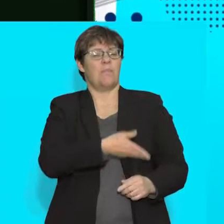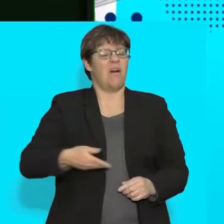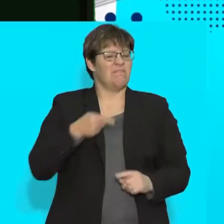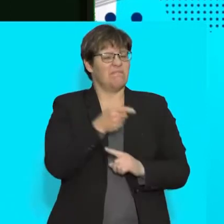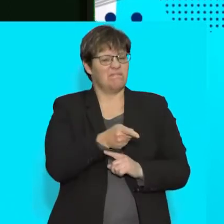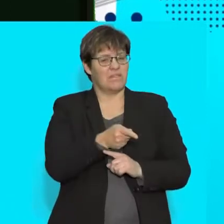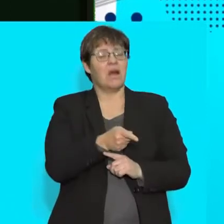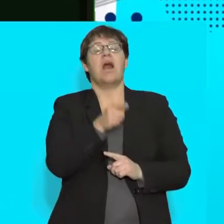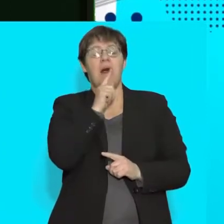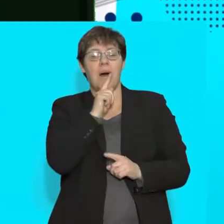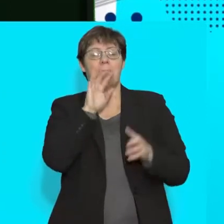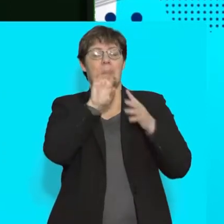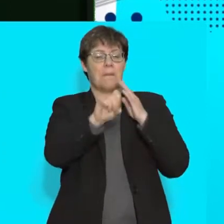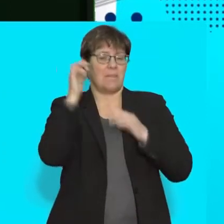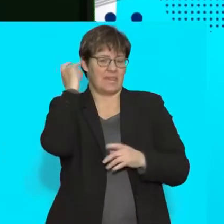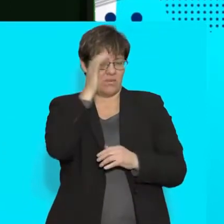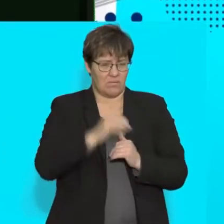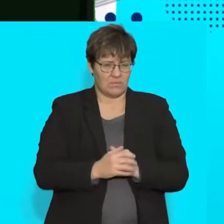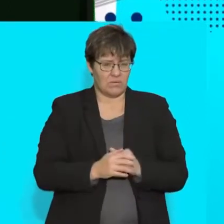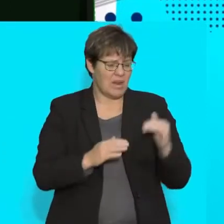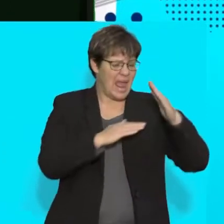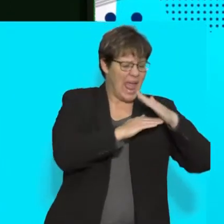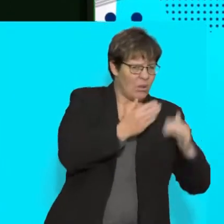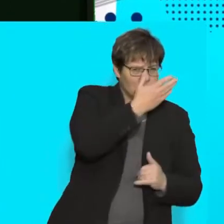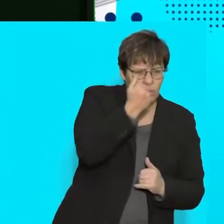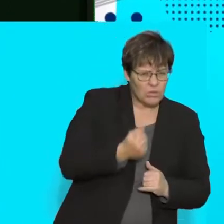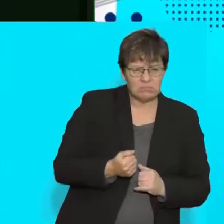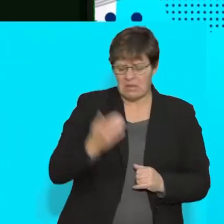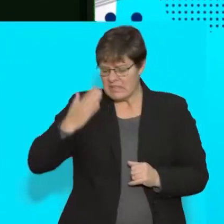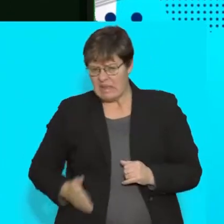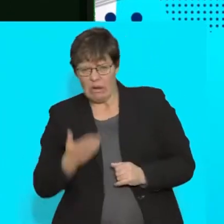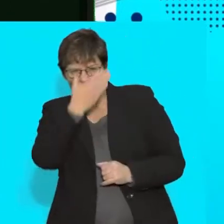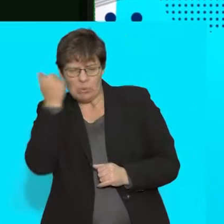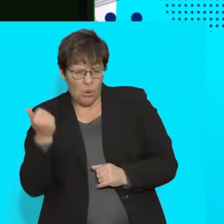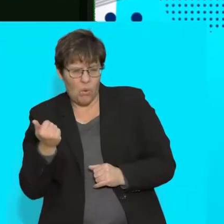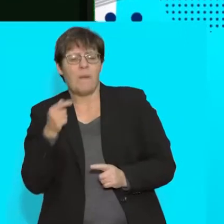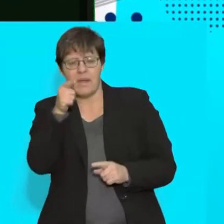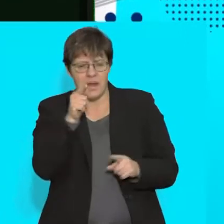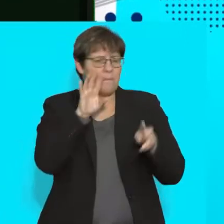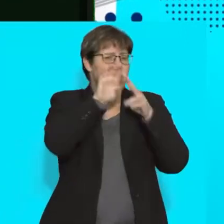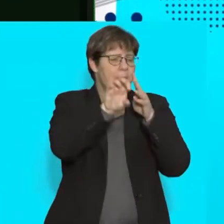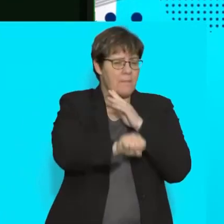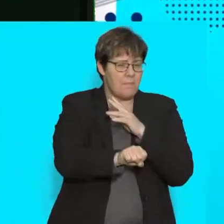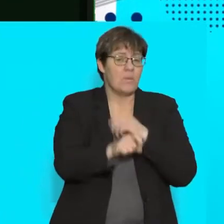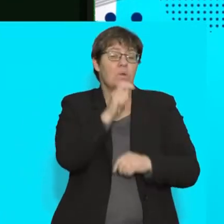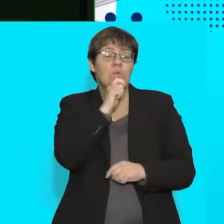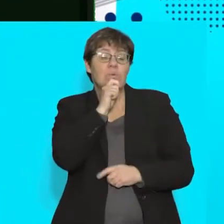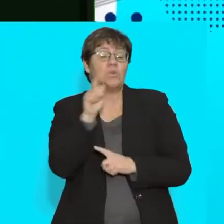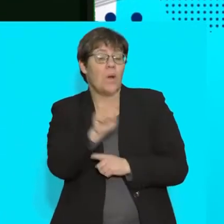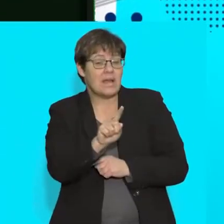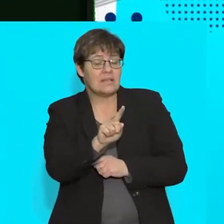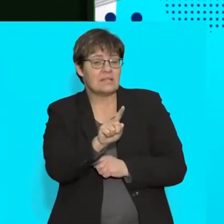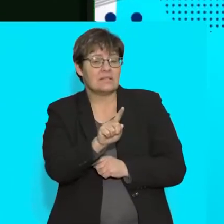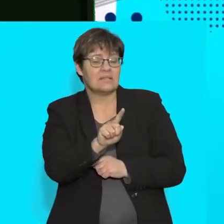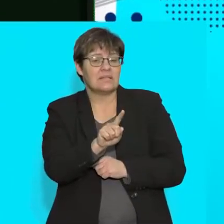answer questions that have to do with finding unknown angles and finding unknown sides, and using the concept of the midpoint theorem.